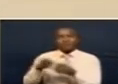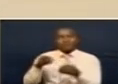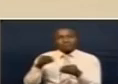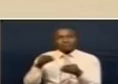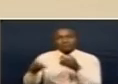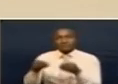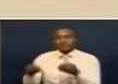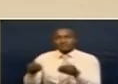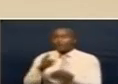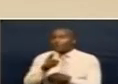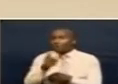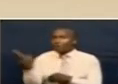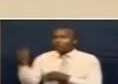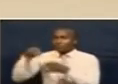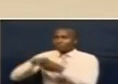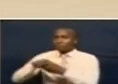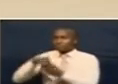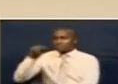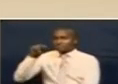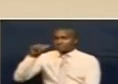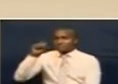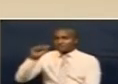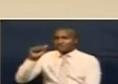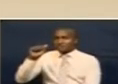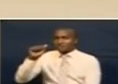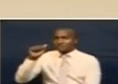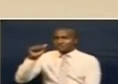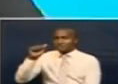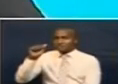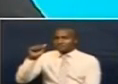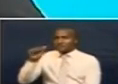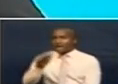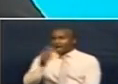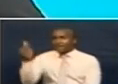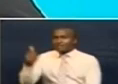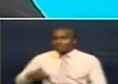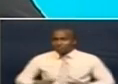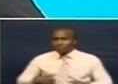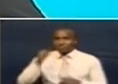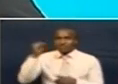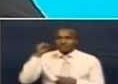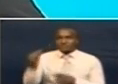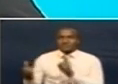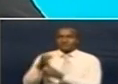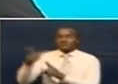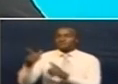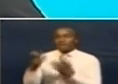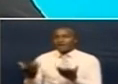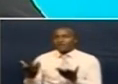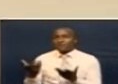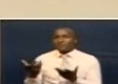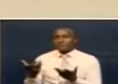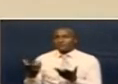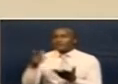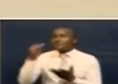they are all in one basket called NASA. How will this young politician manage to achieve? These are politicians